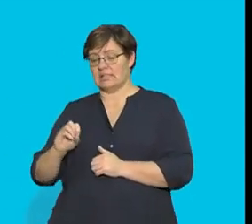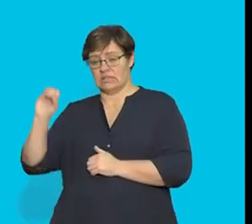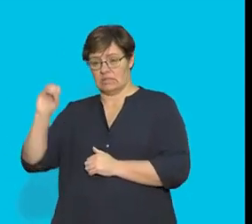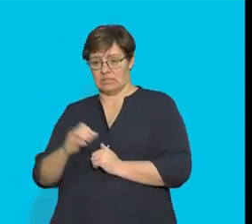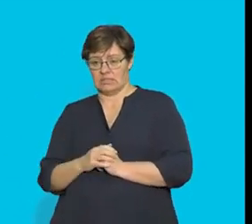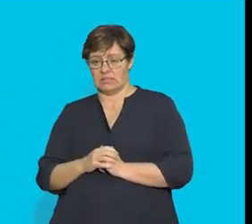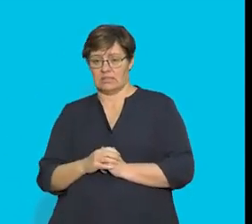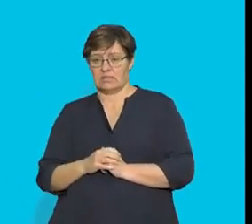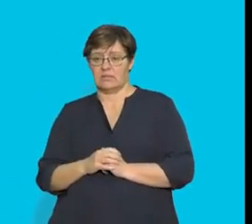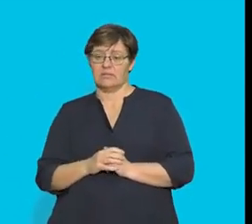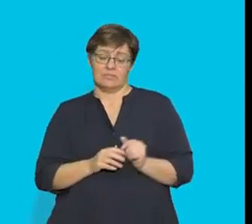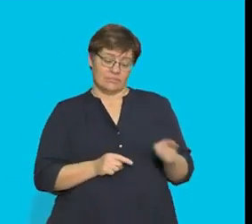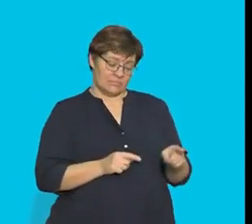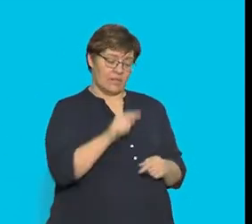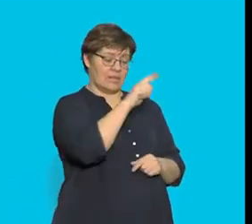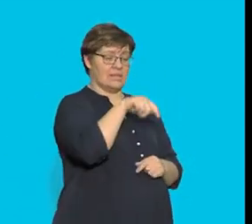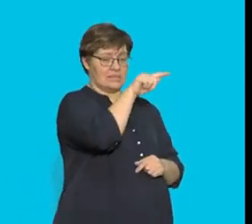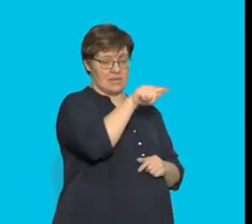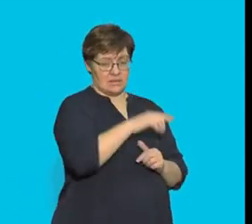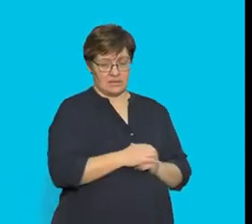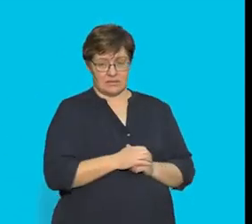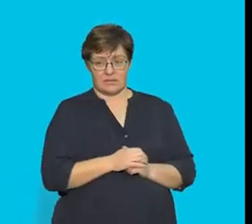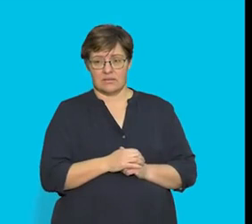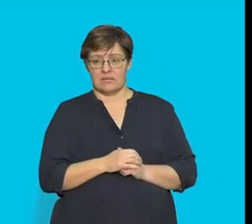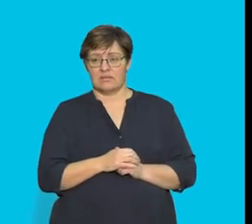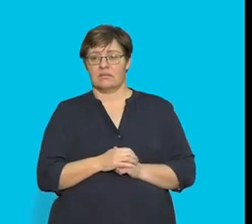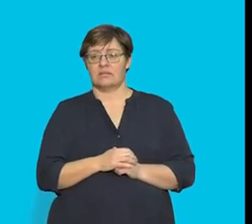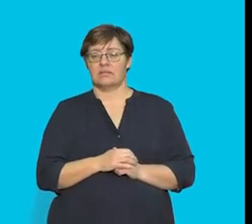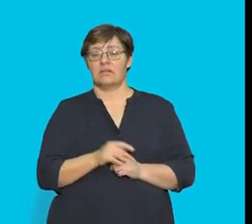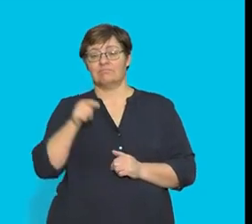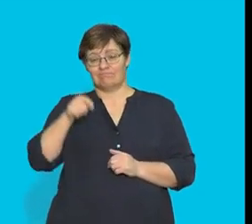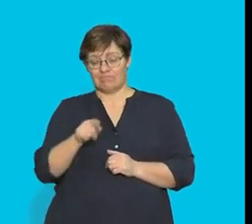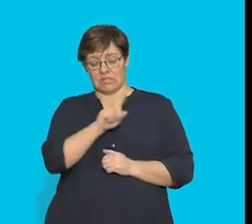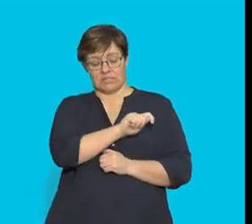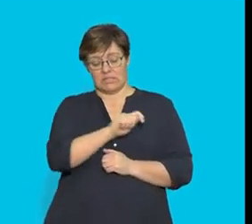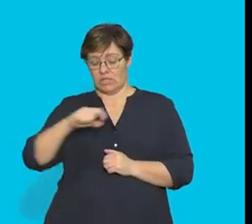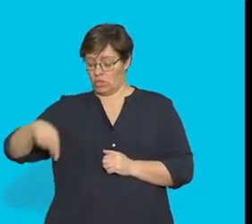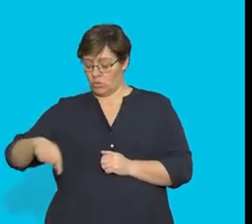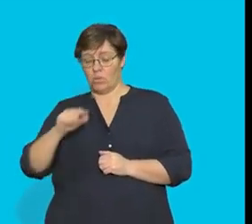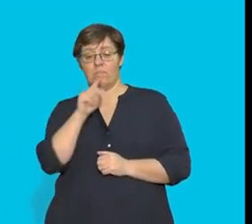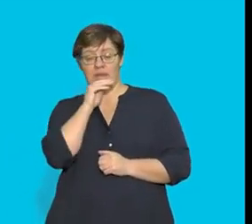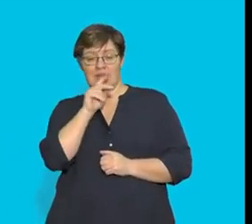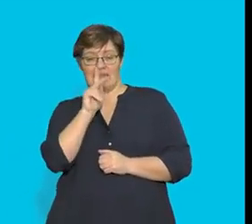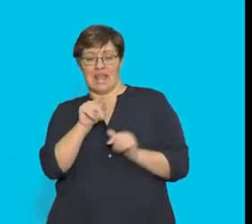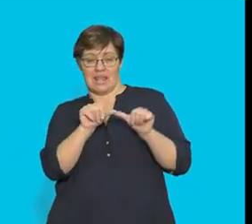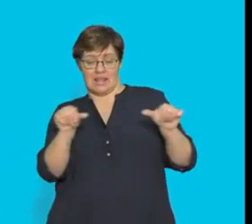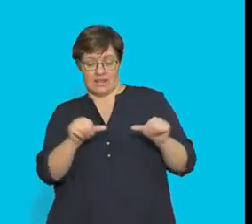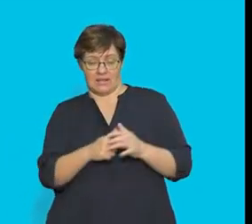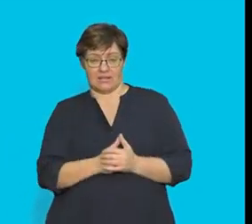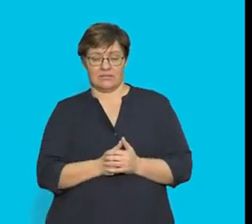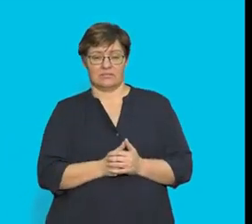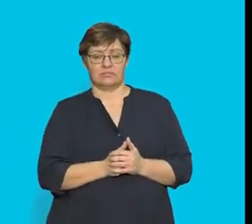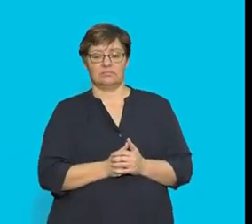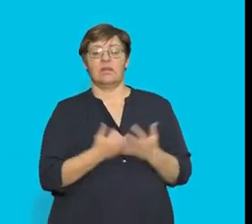is 60 degrees, and this one here was theta, and QT was K. So now we're going to apply